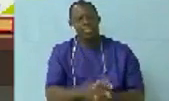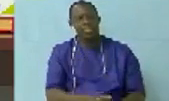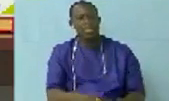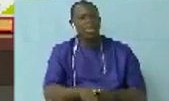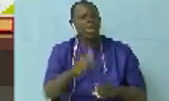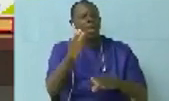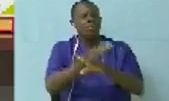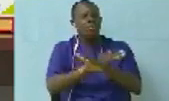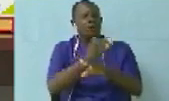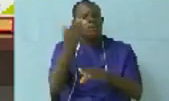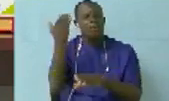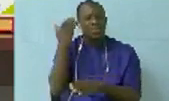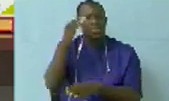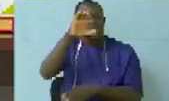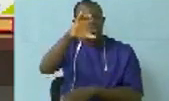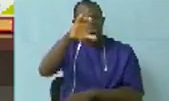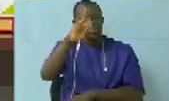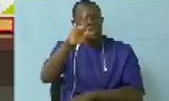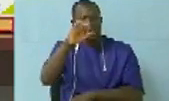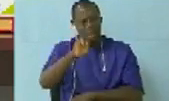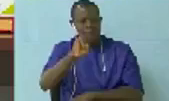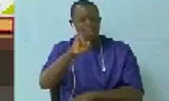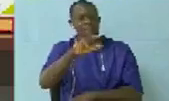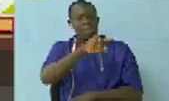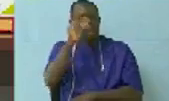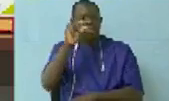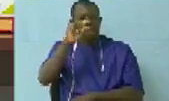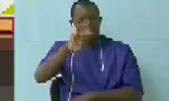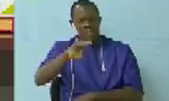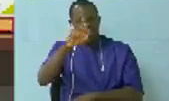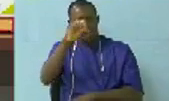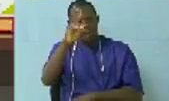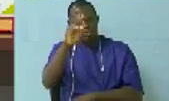Former CDS Ndur Cham